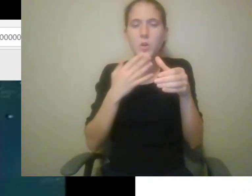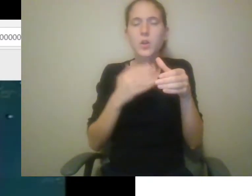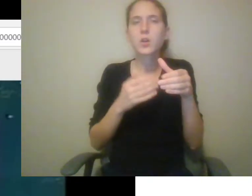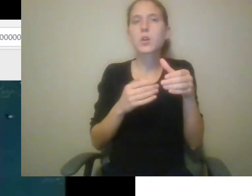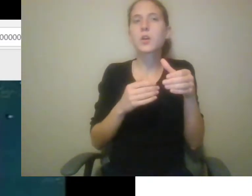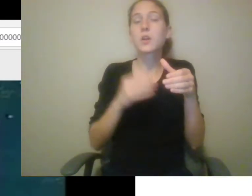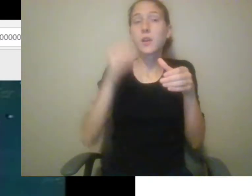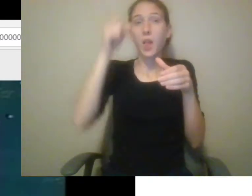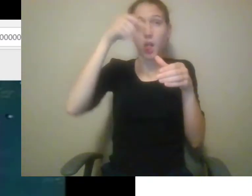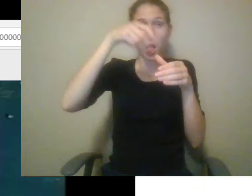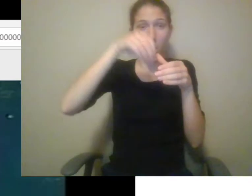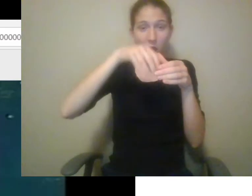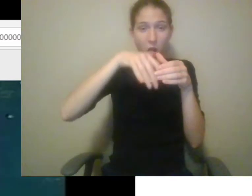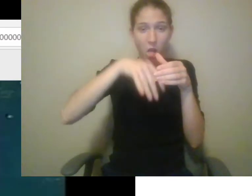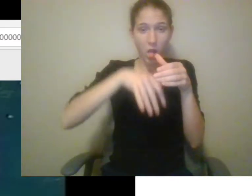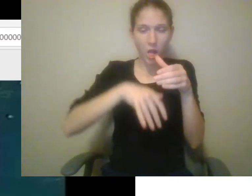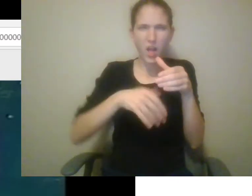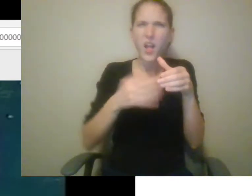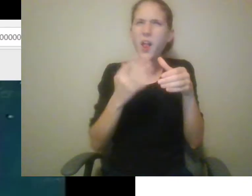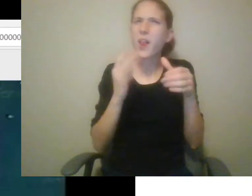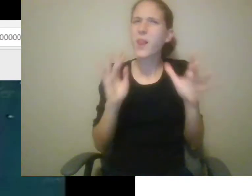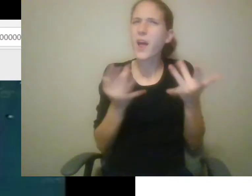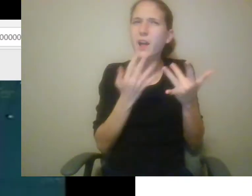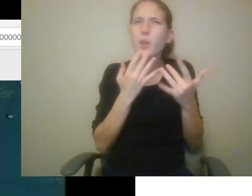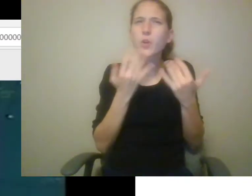much lighter color.